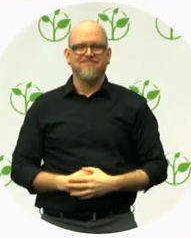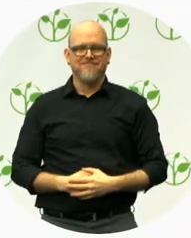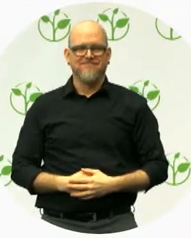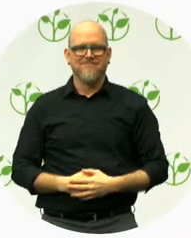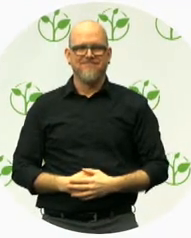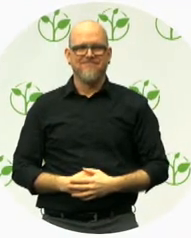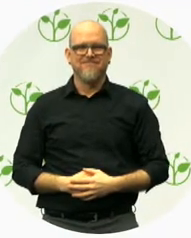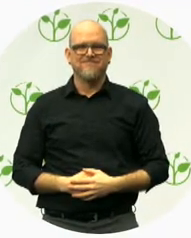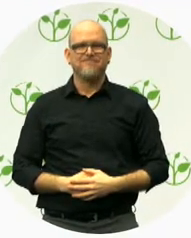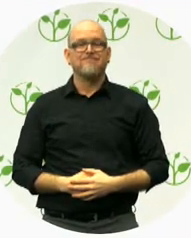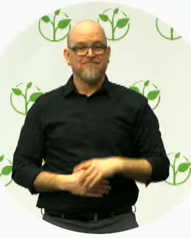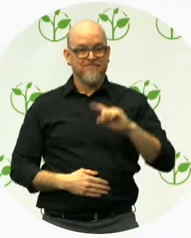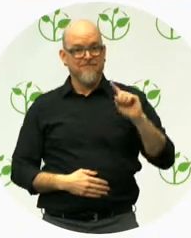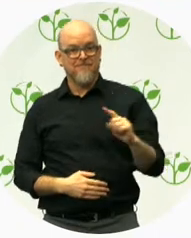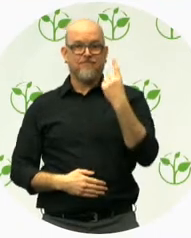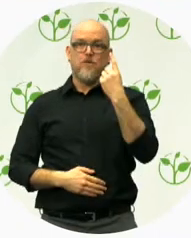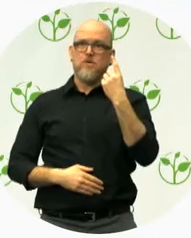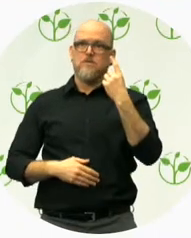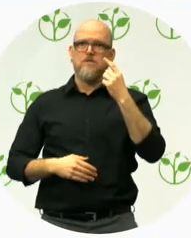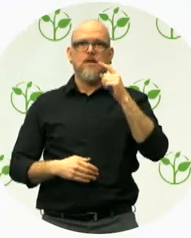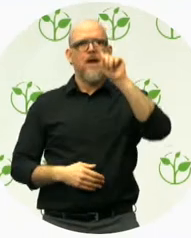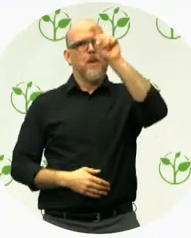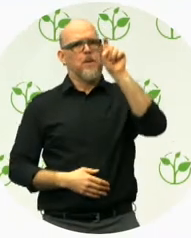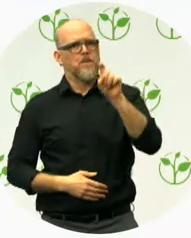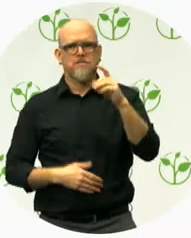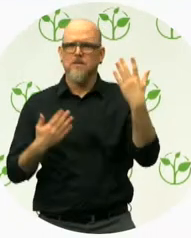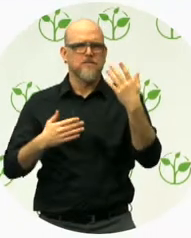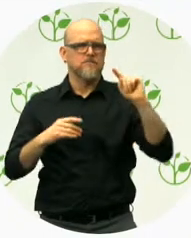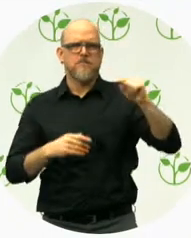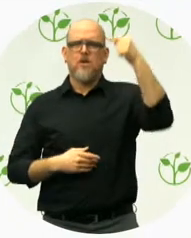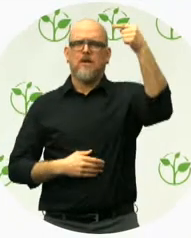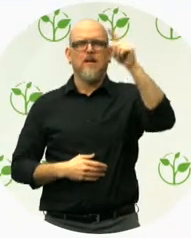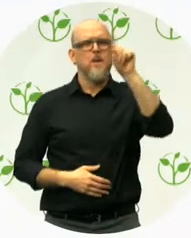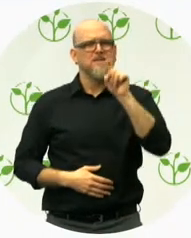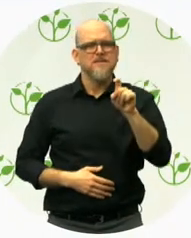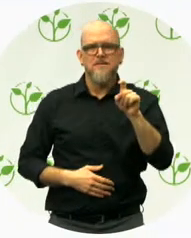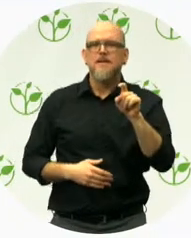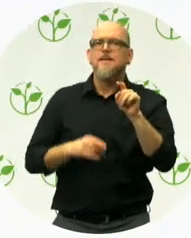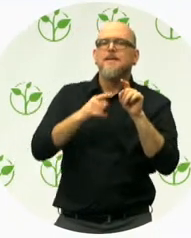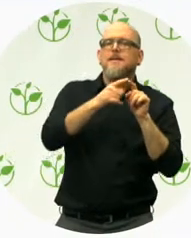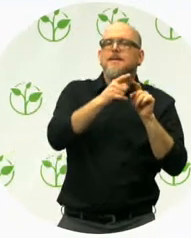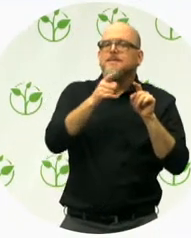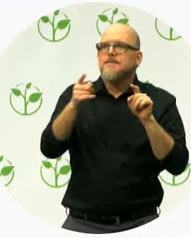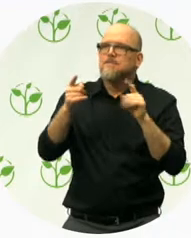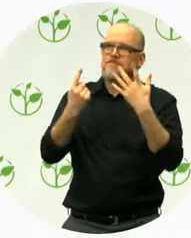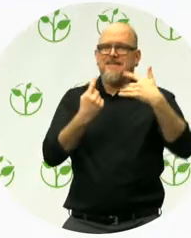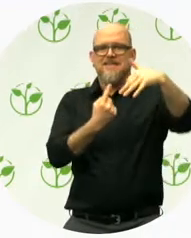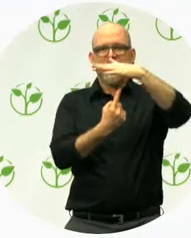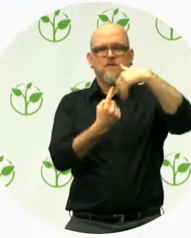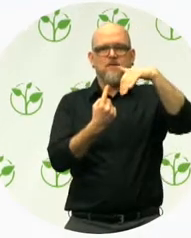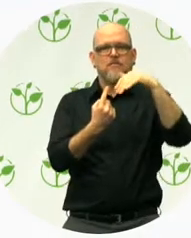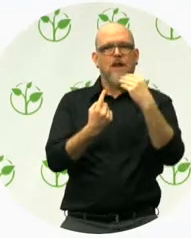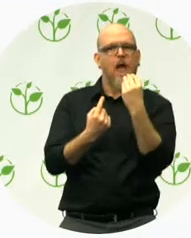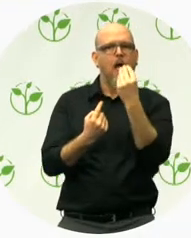And the most important question that I have been asked since those of you have arrived is the situation with the sandwiches. Okay,